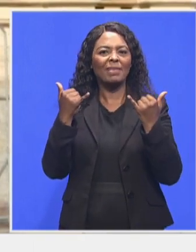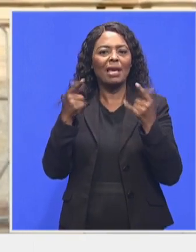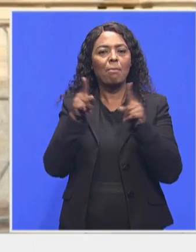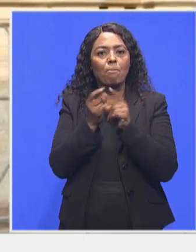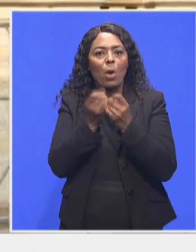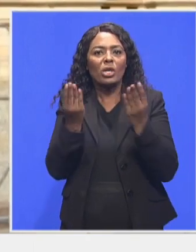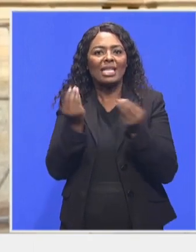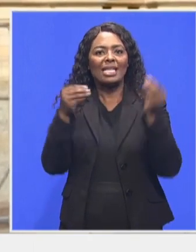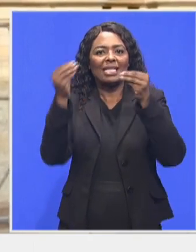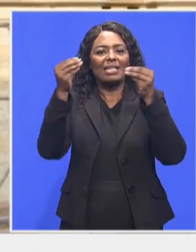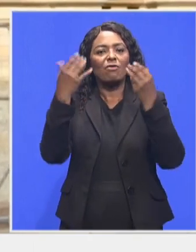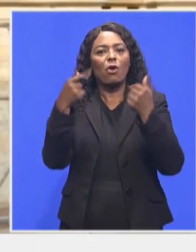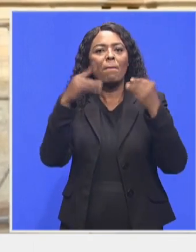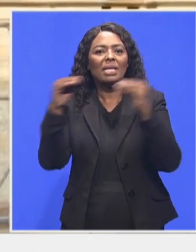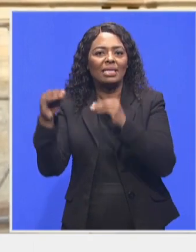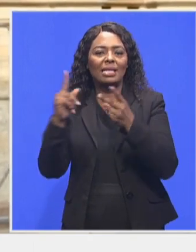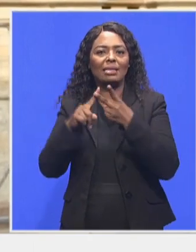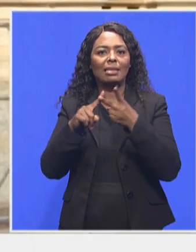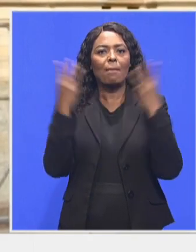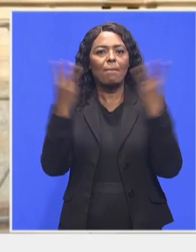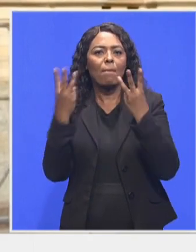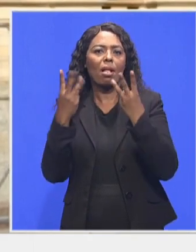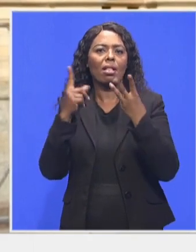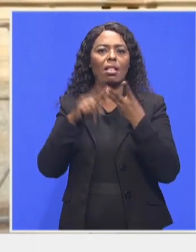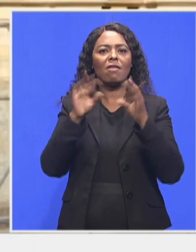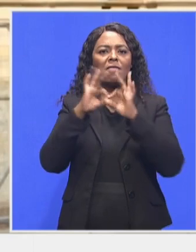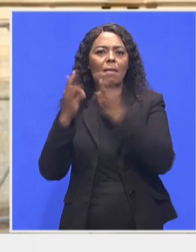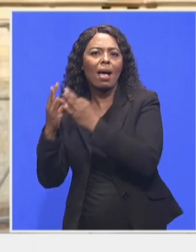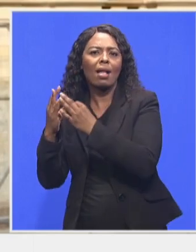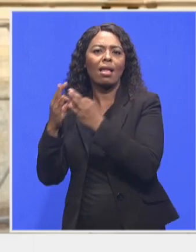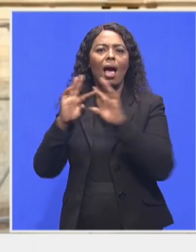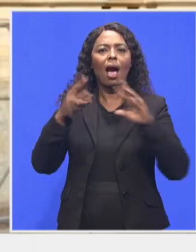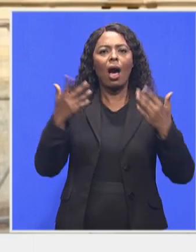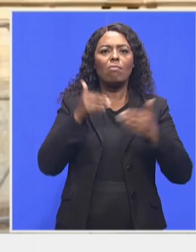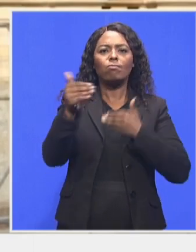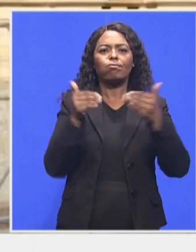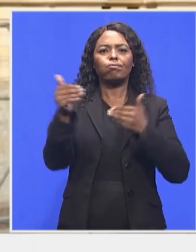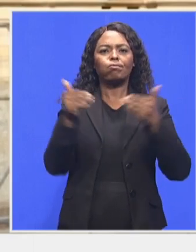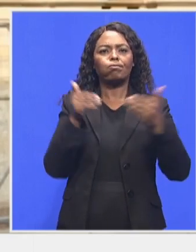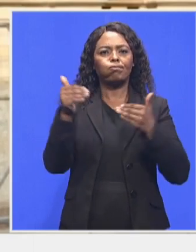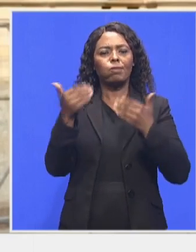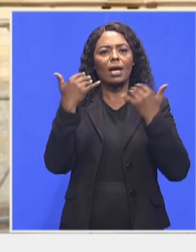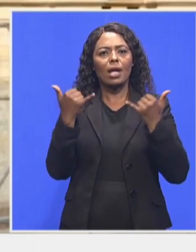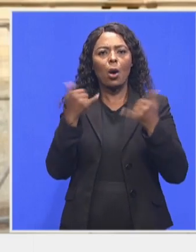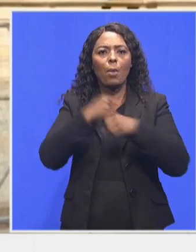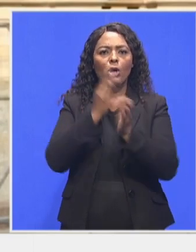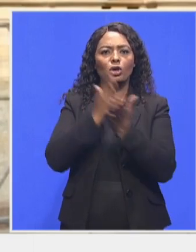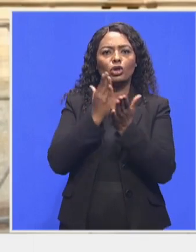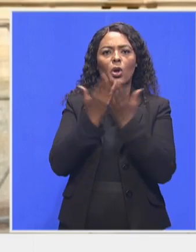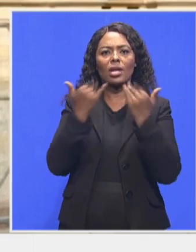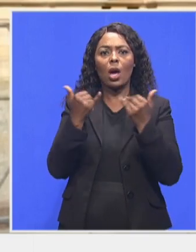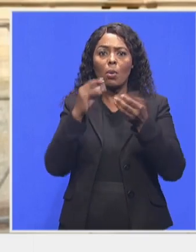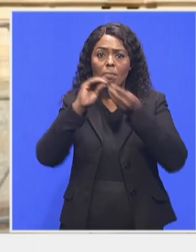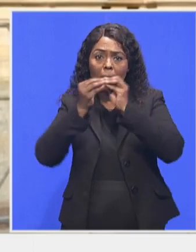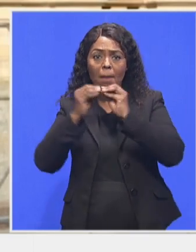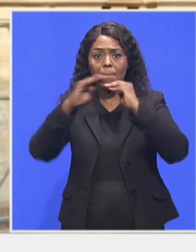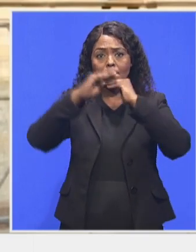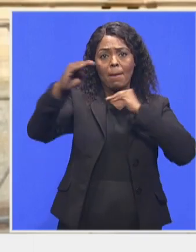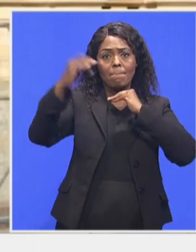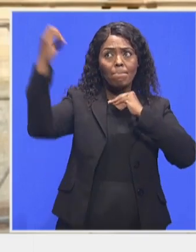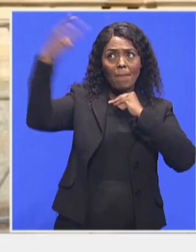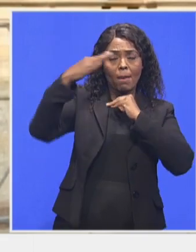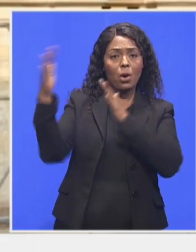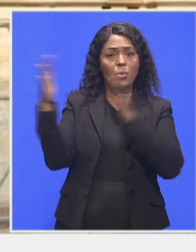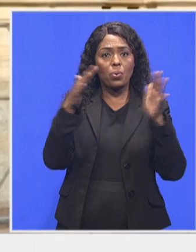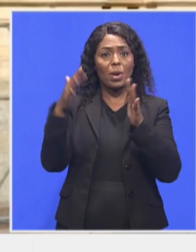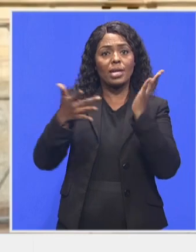incentives for businesses and households around how they can go ahead and install rooftop solar technology,